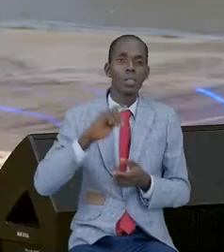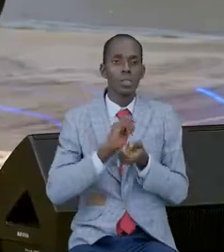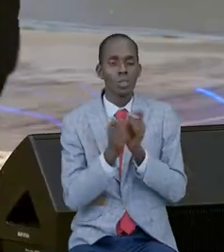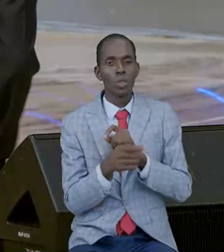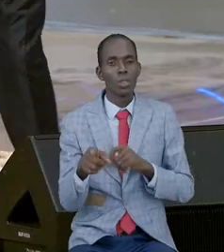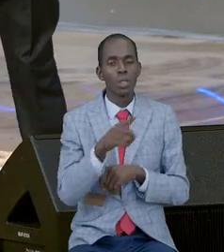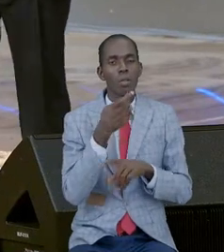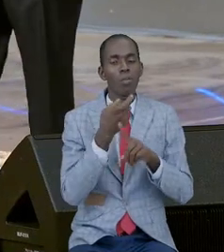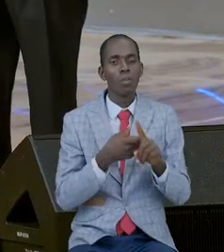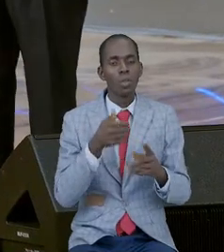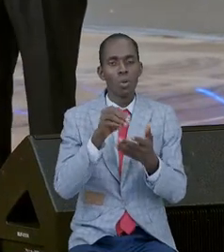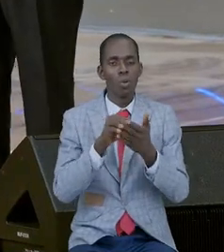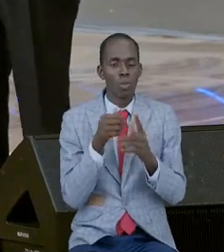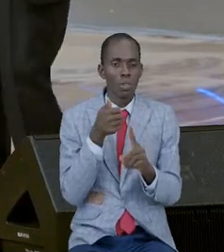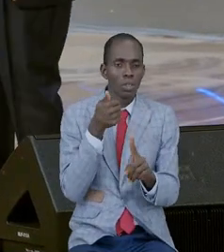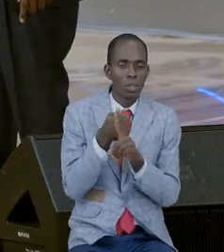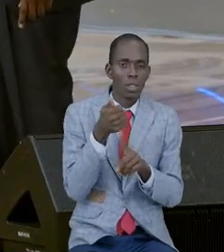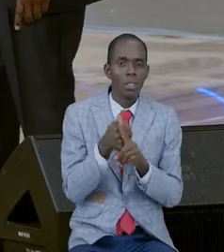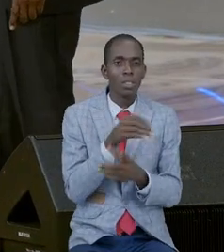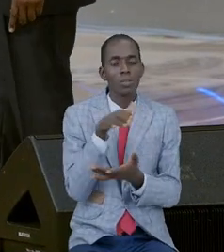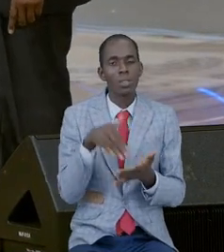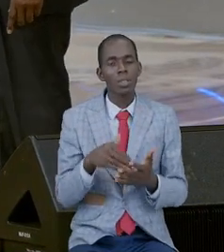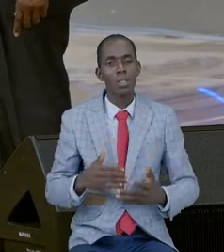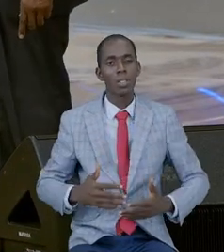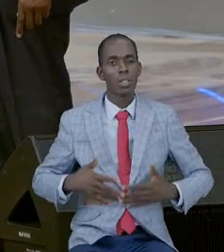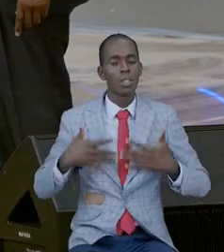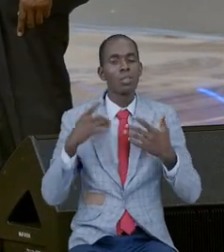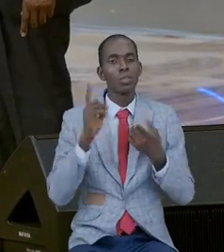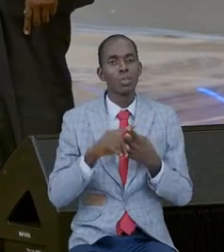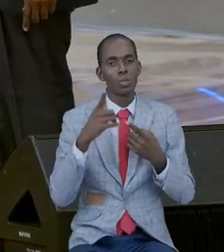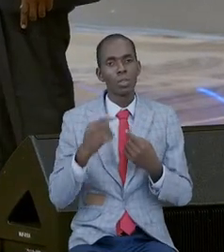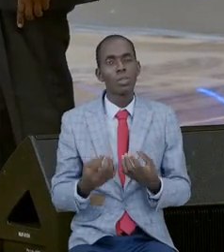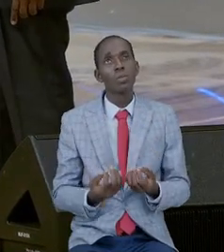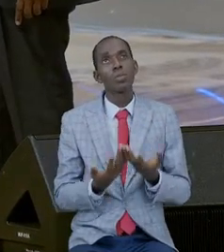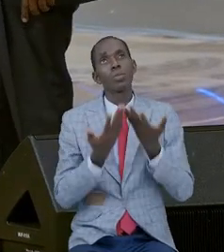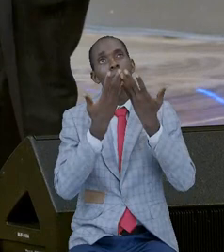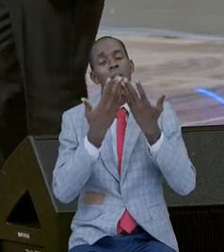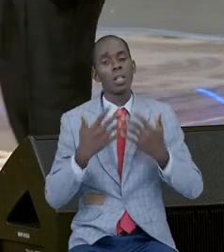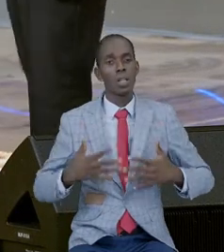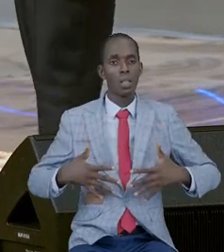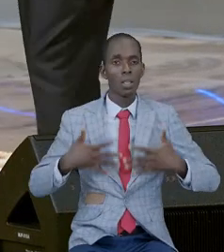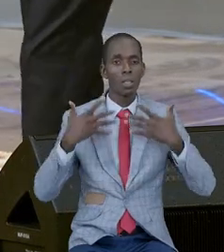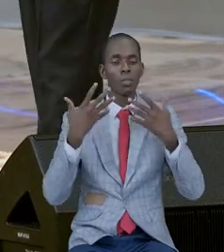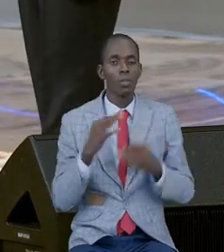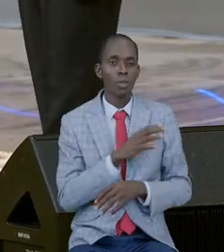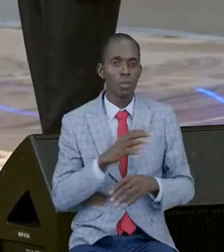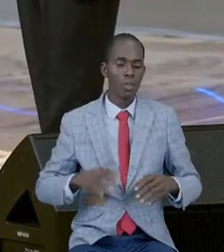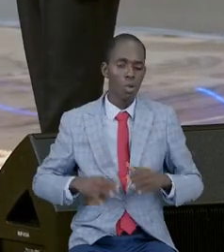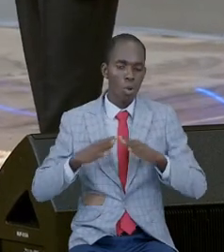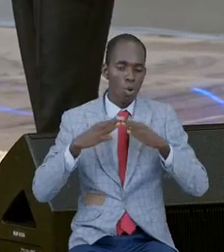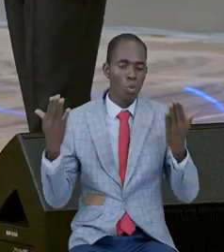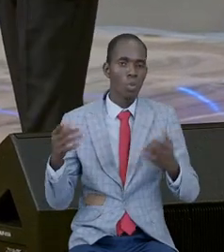self-centered life to the sacrificial life of christ open their